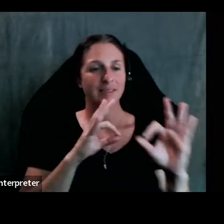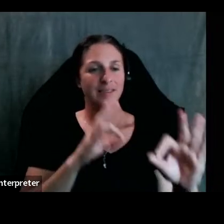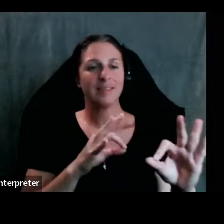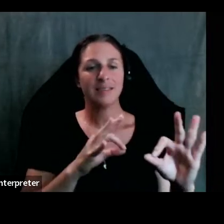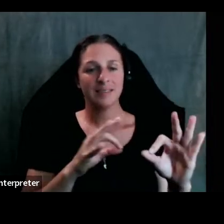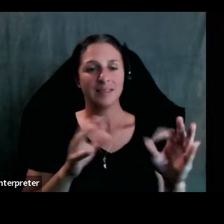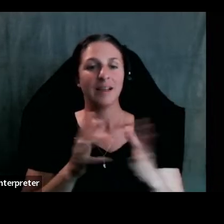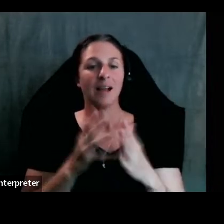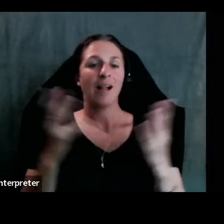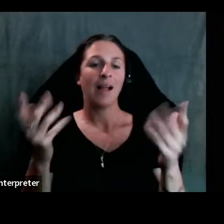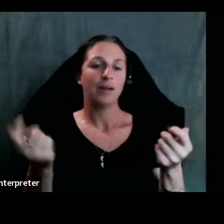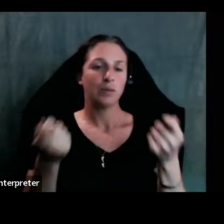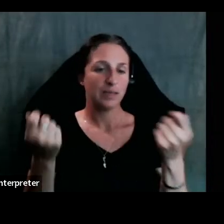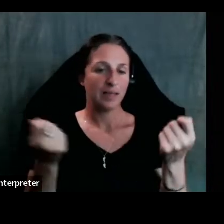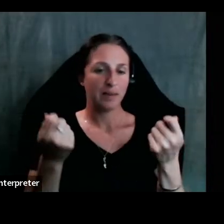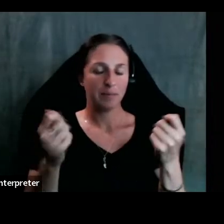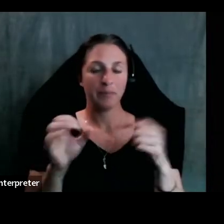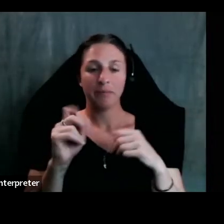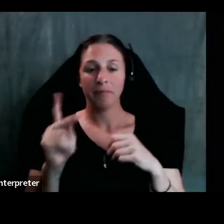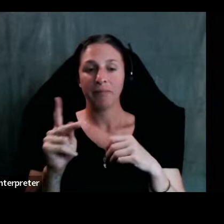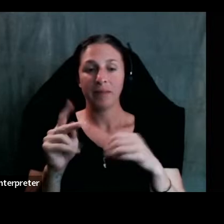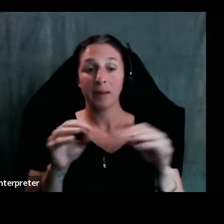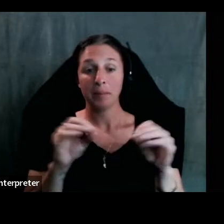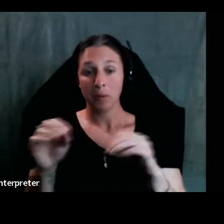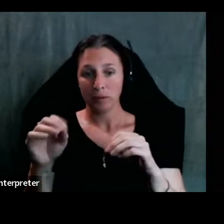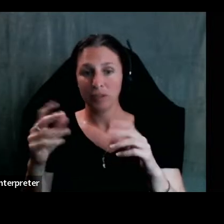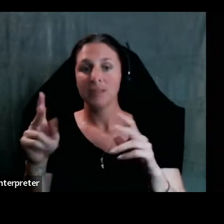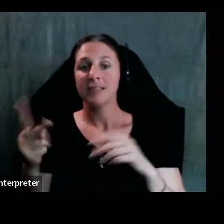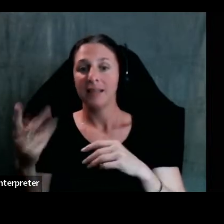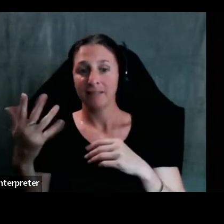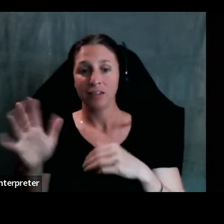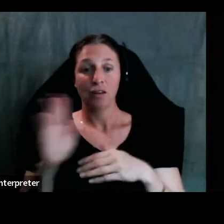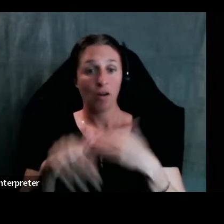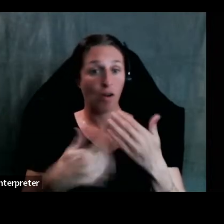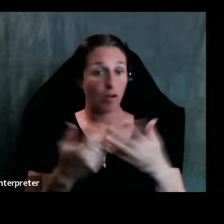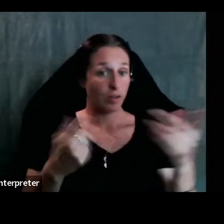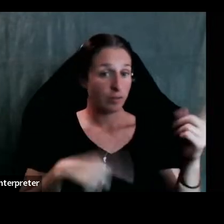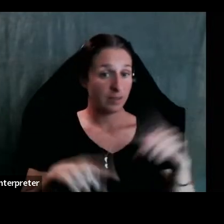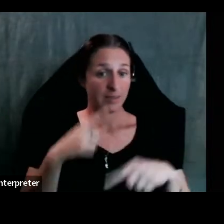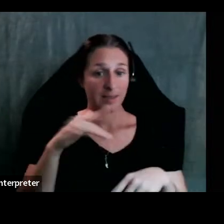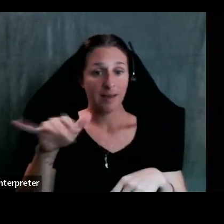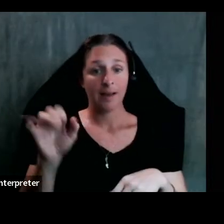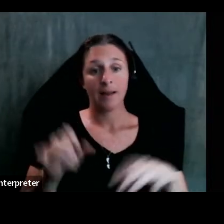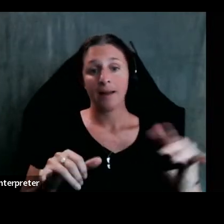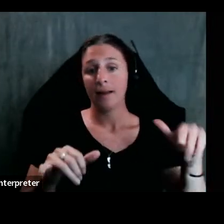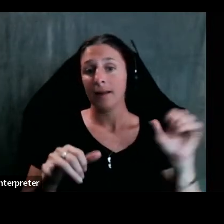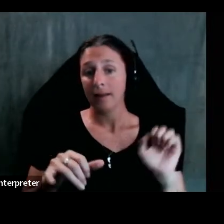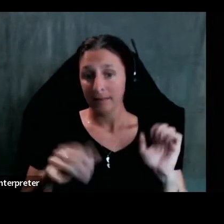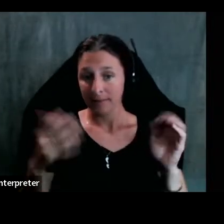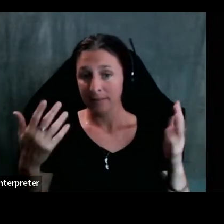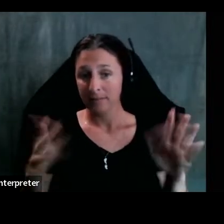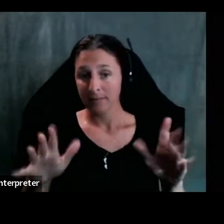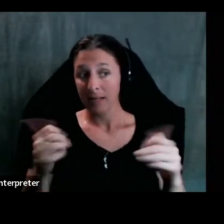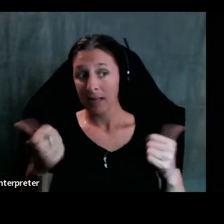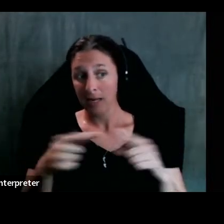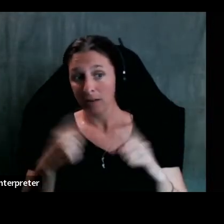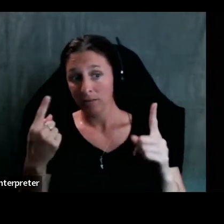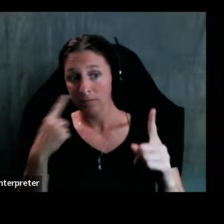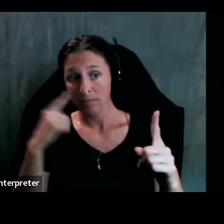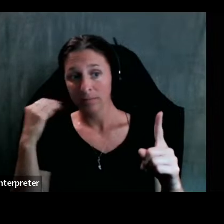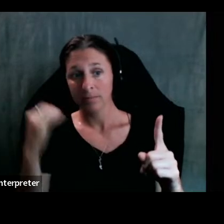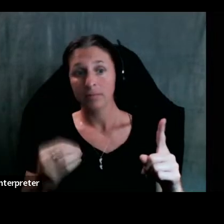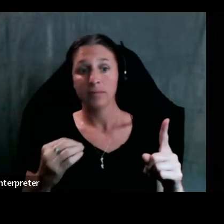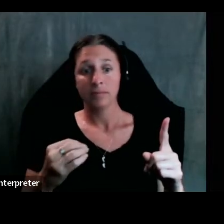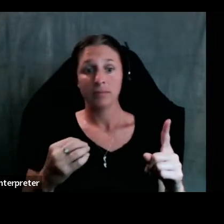lot to celebrate. Okay, there has been a motion and a second. All those in favor of the proclamation, please say aye. I Any opposed? Hearing none.